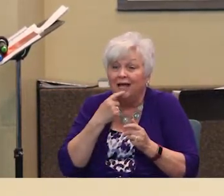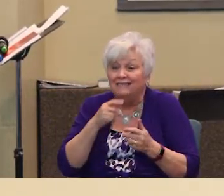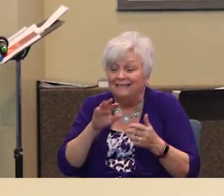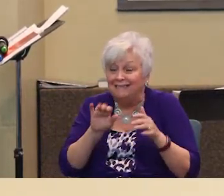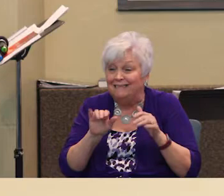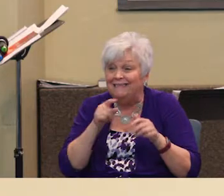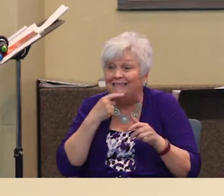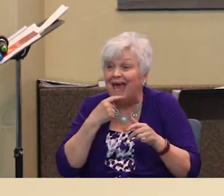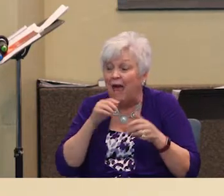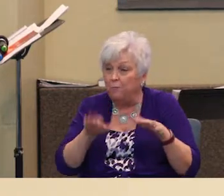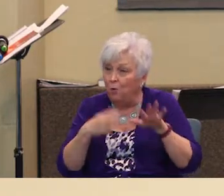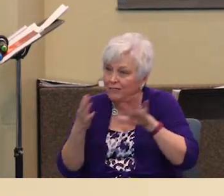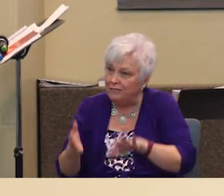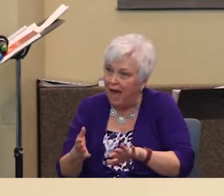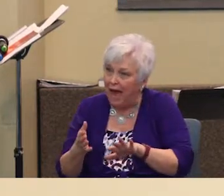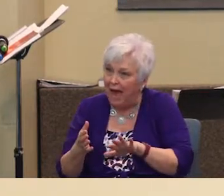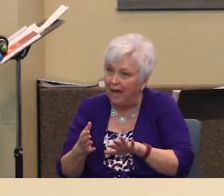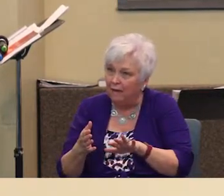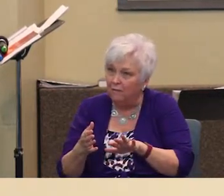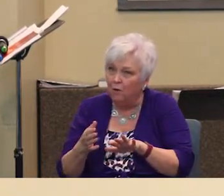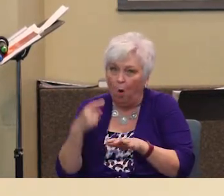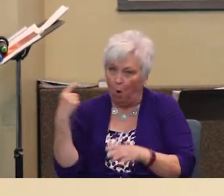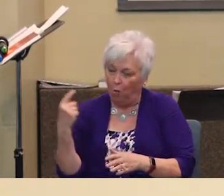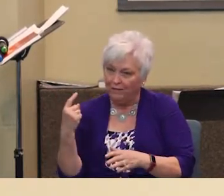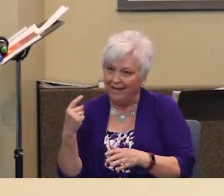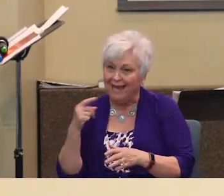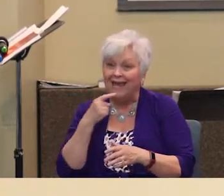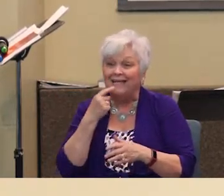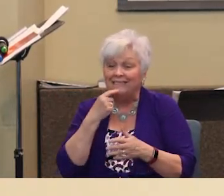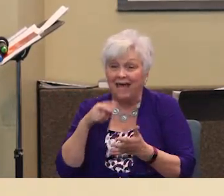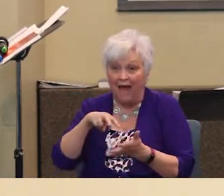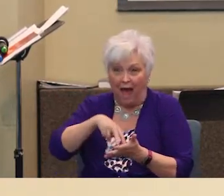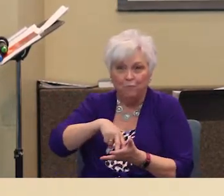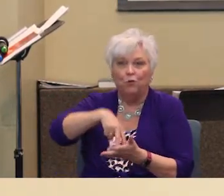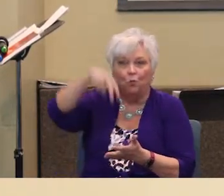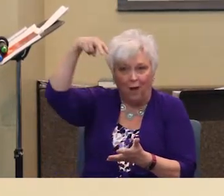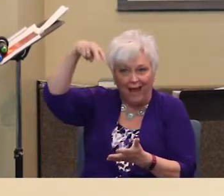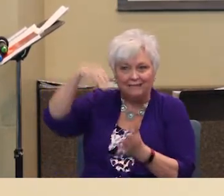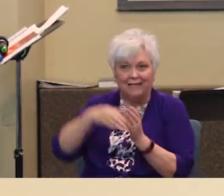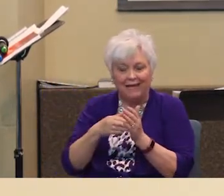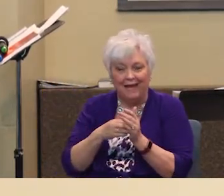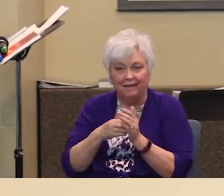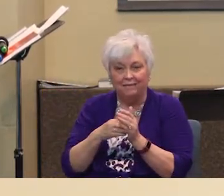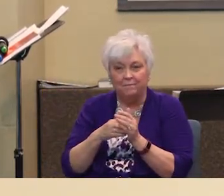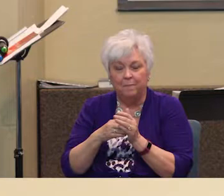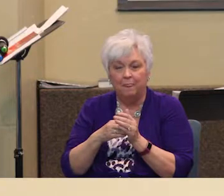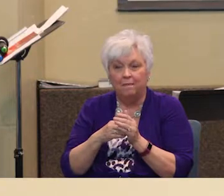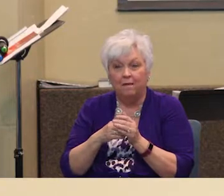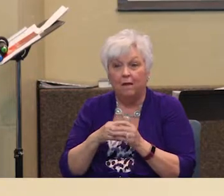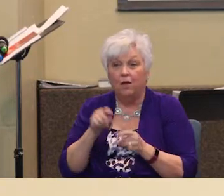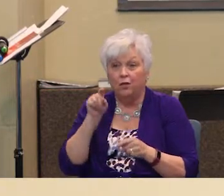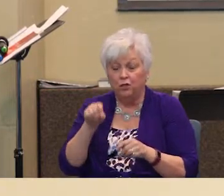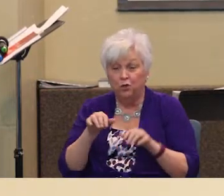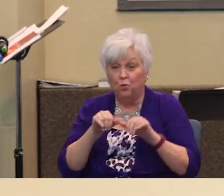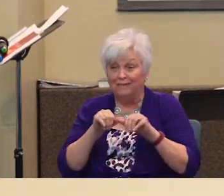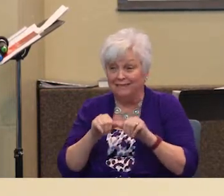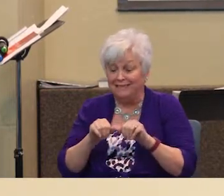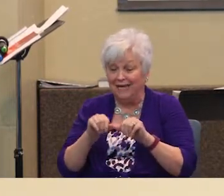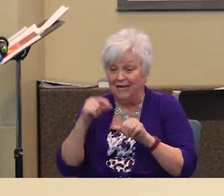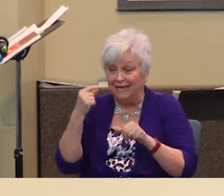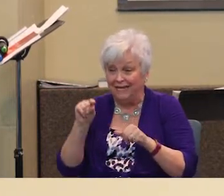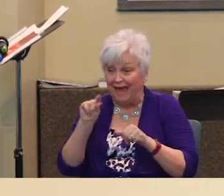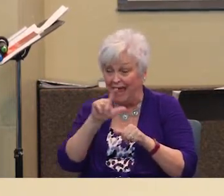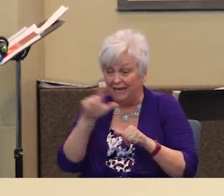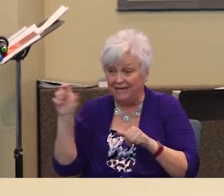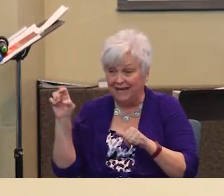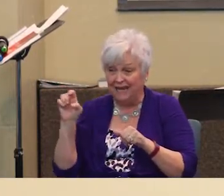dead. He told you he'd be resurrected. Don't you remember what he told you? "While you were still in Galilee, the Son of